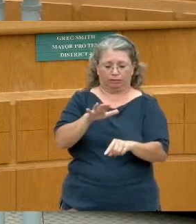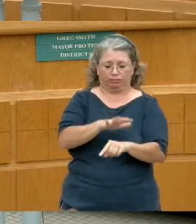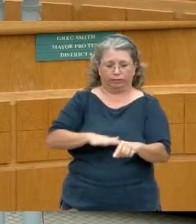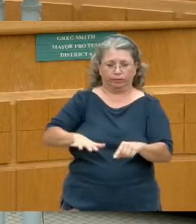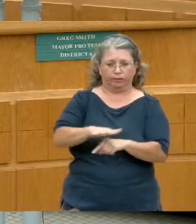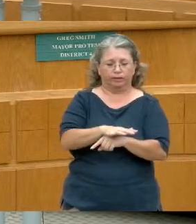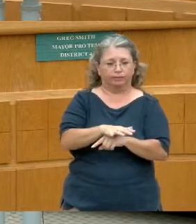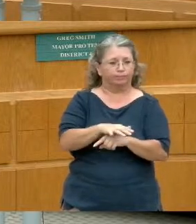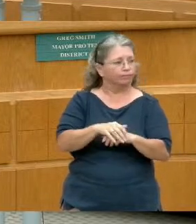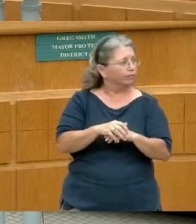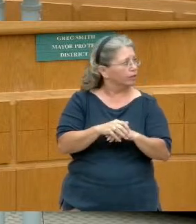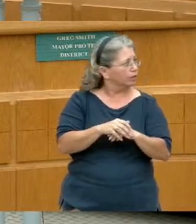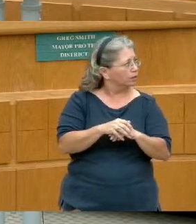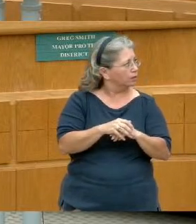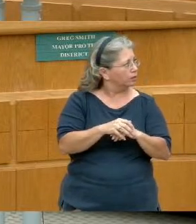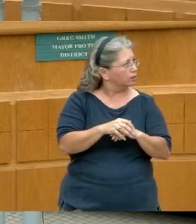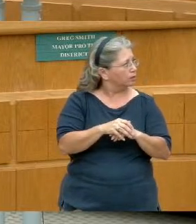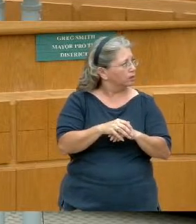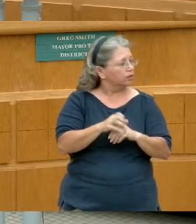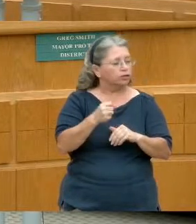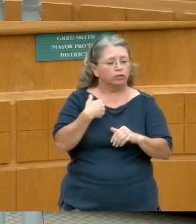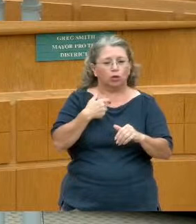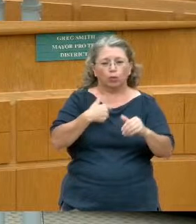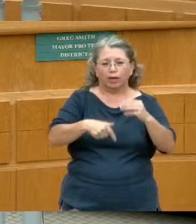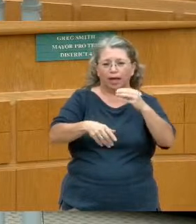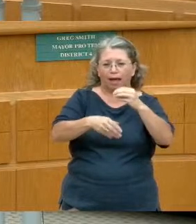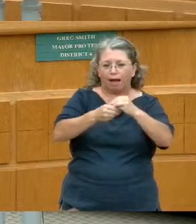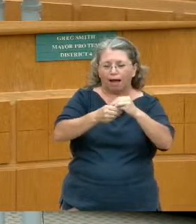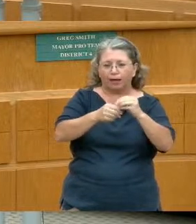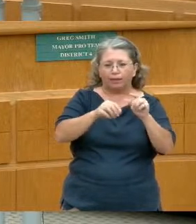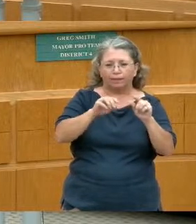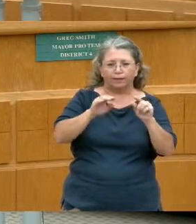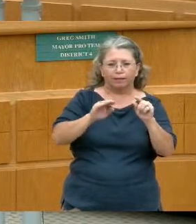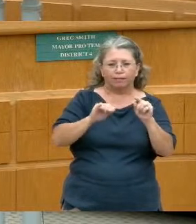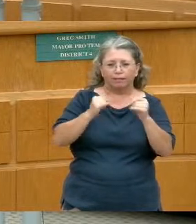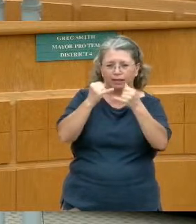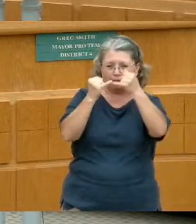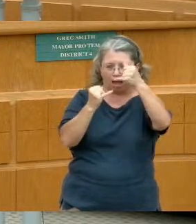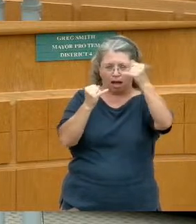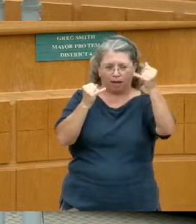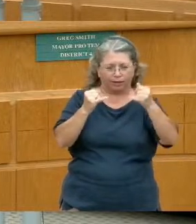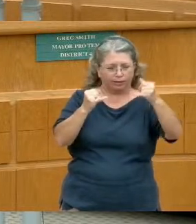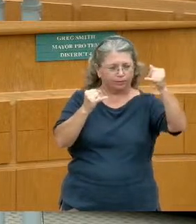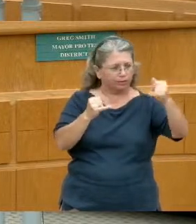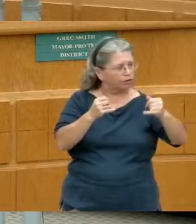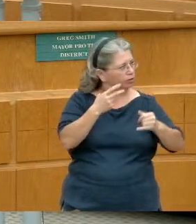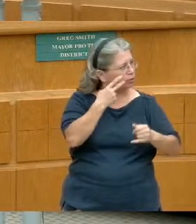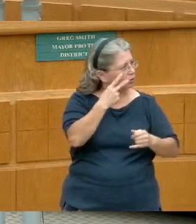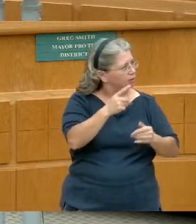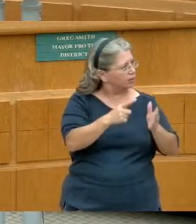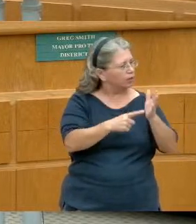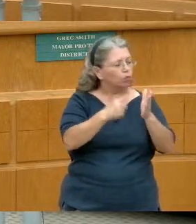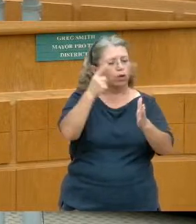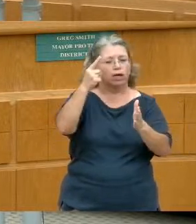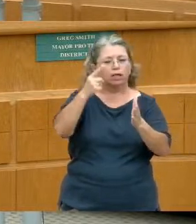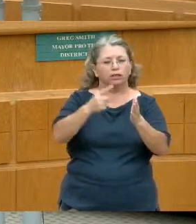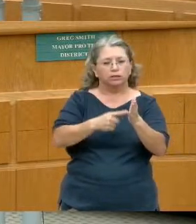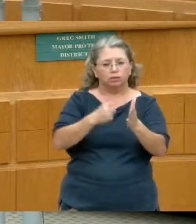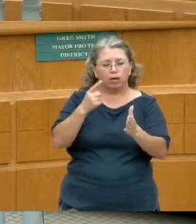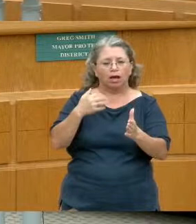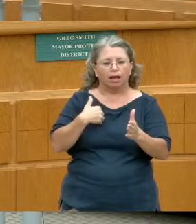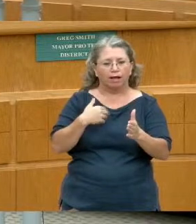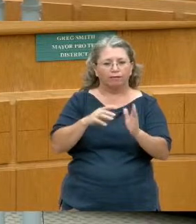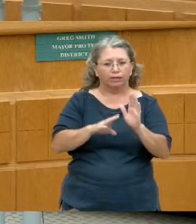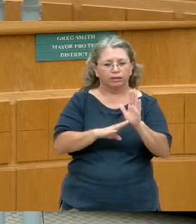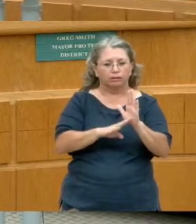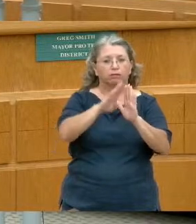noisy, so we fit these smoother lines through it that show you more of what the trend is. And you can see every once in a while there's a really high